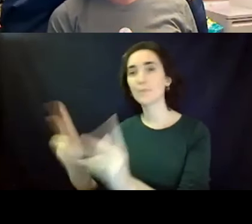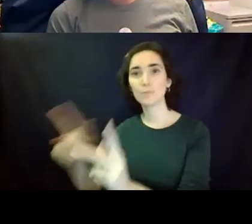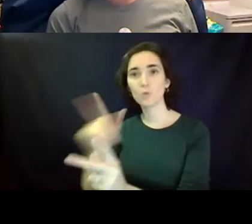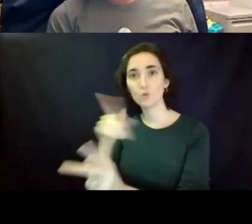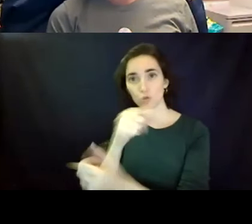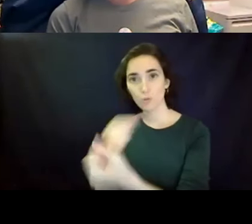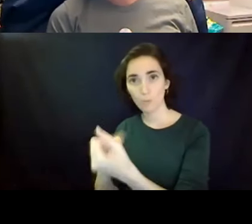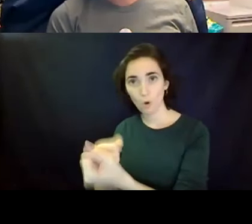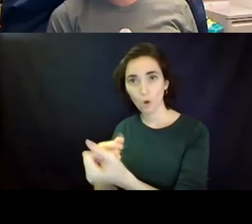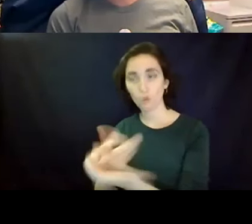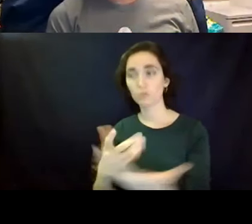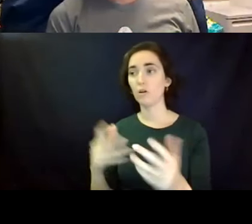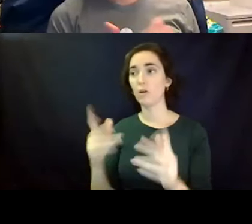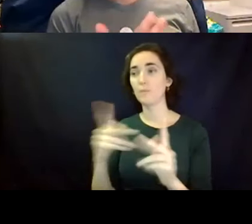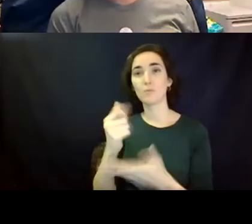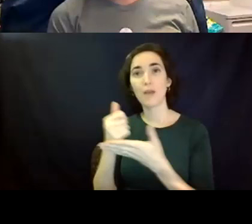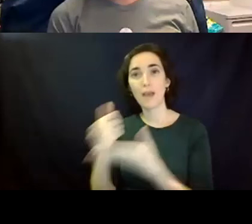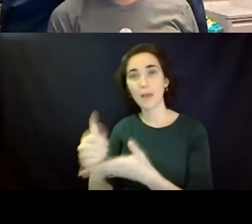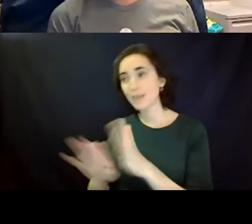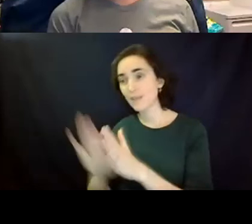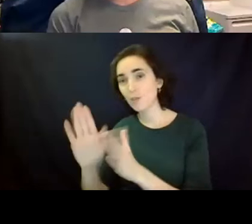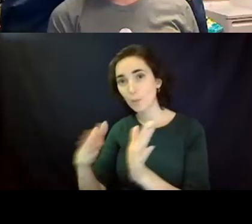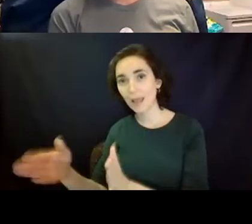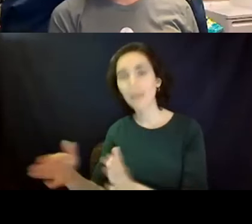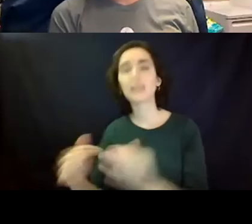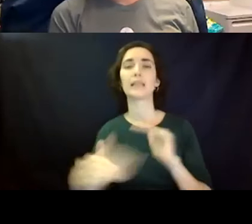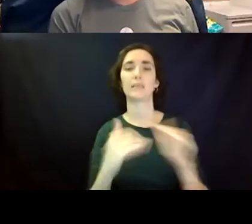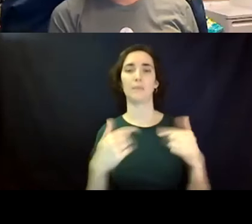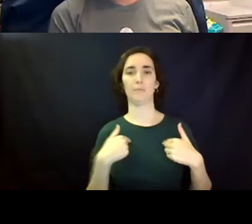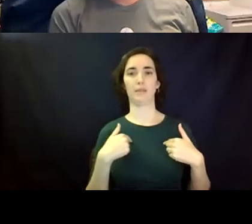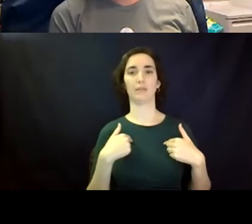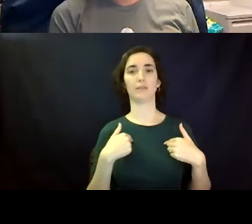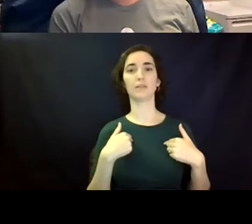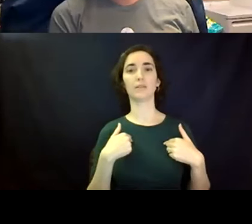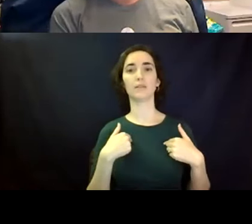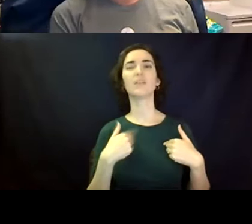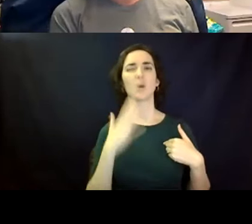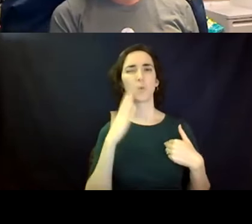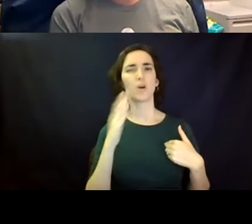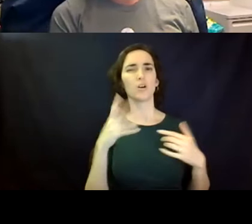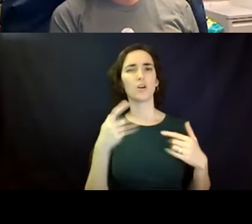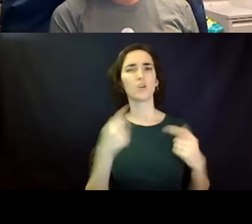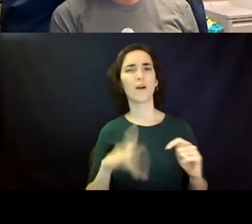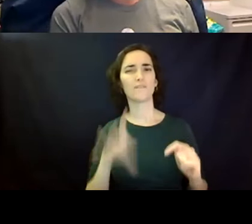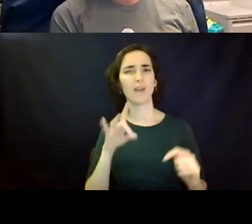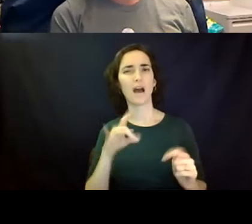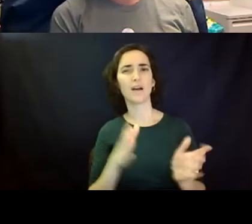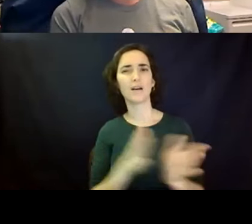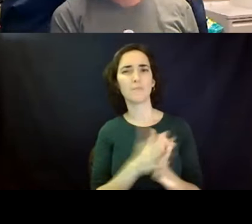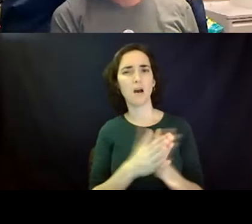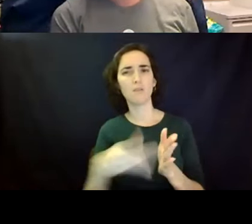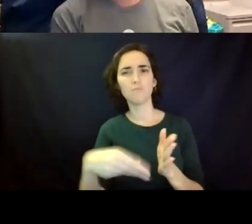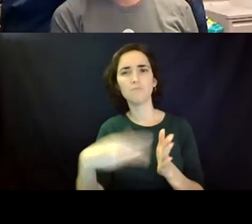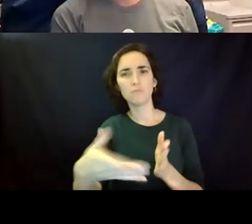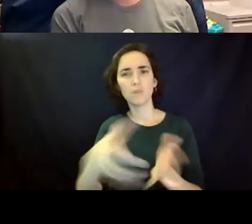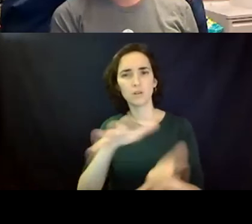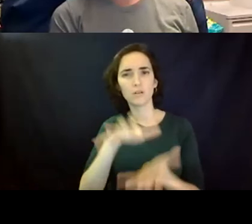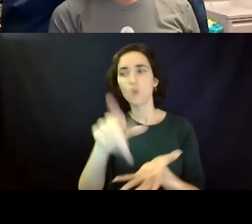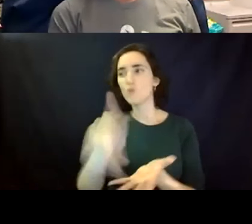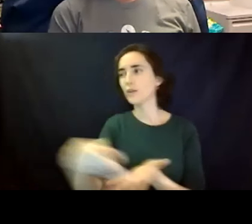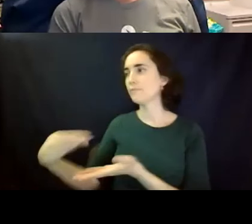you're helping develop, you can send me an email and we'll see about getting you some so you can give these out to the people you